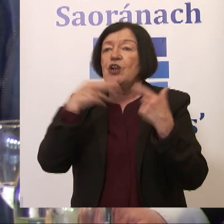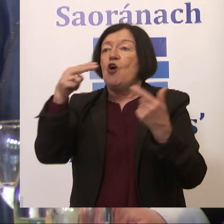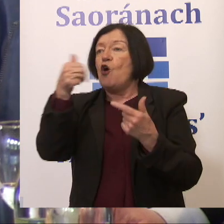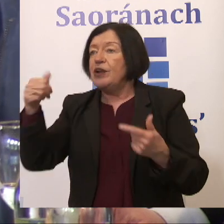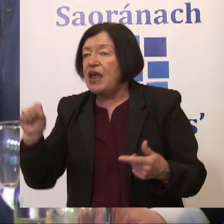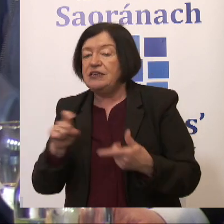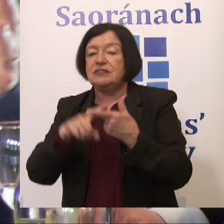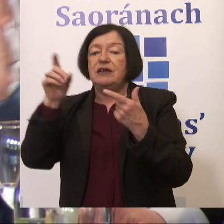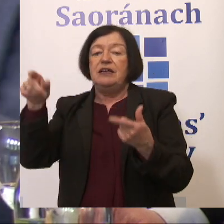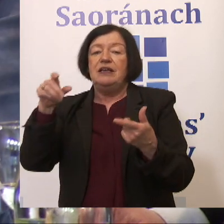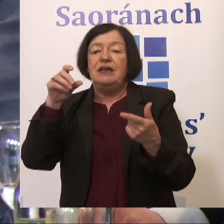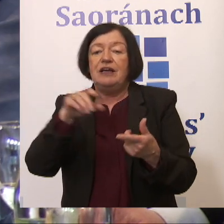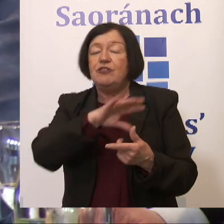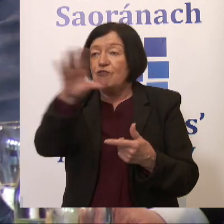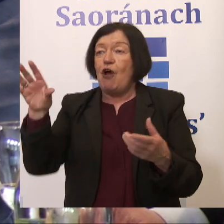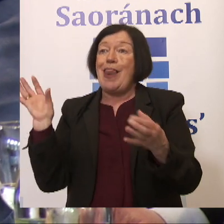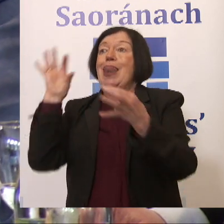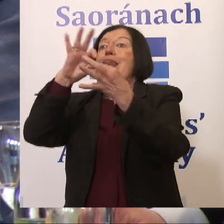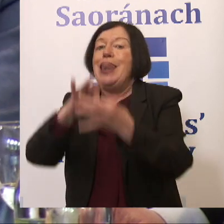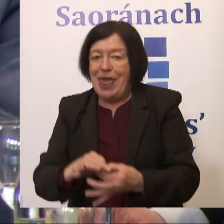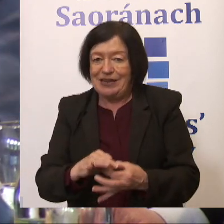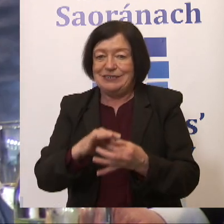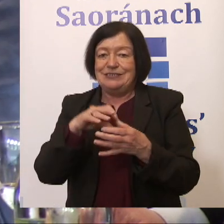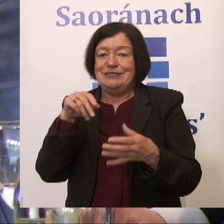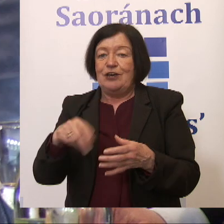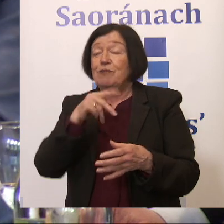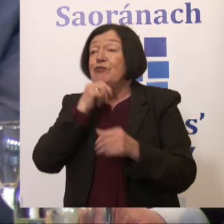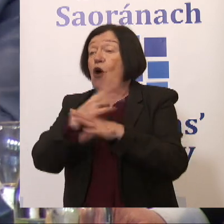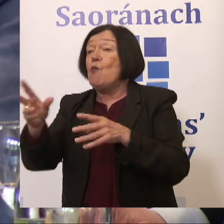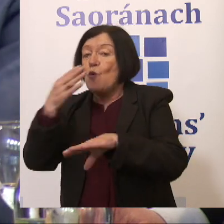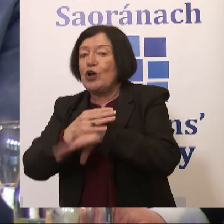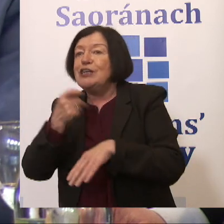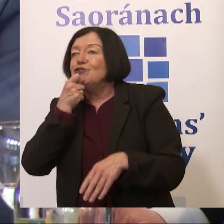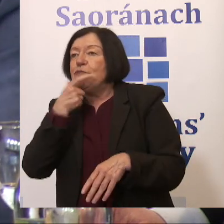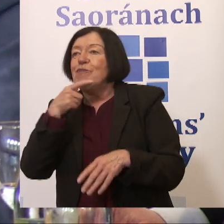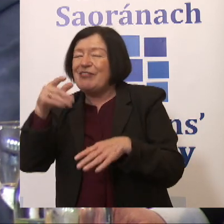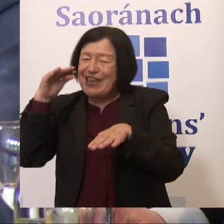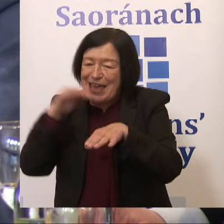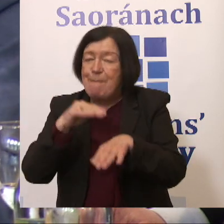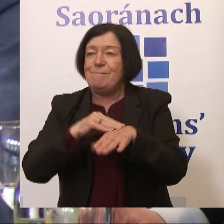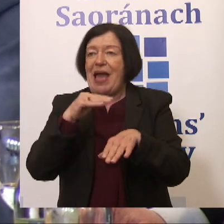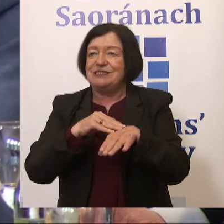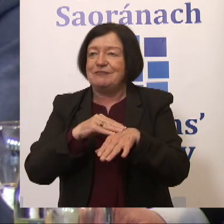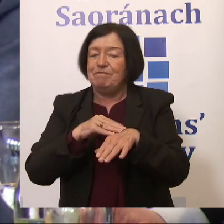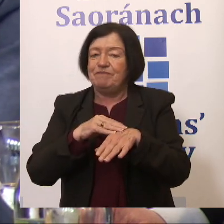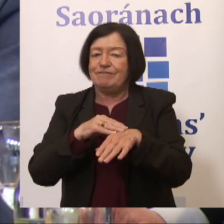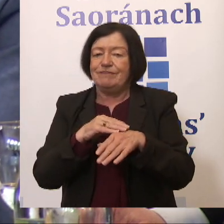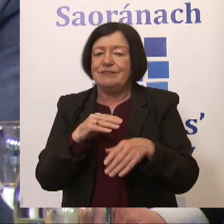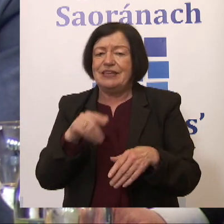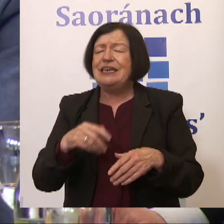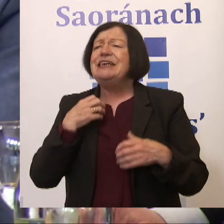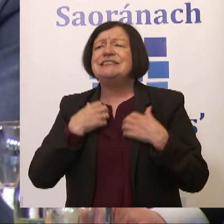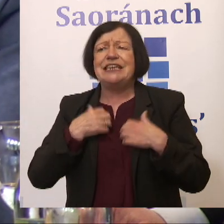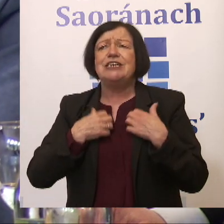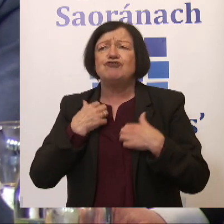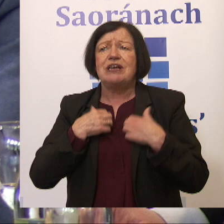or Clonee, they all consider themselves Dublin, they're working in Dublin, and the impacts of that. So it's an